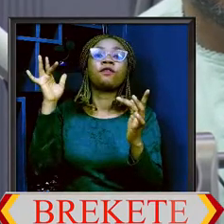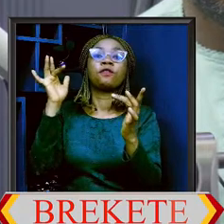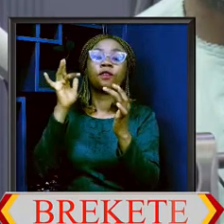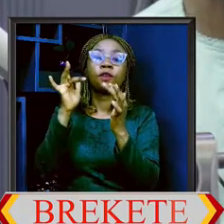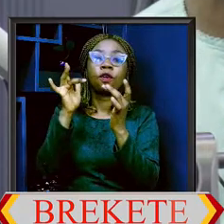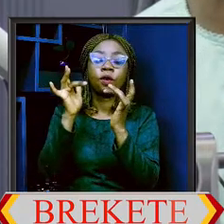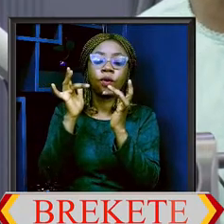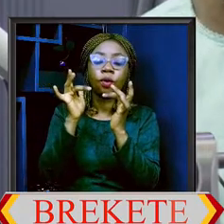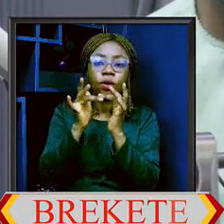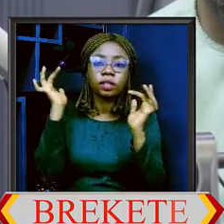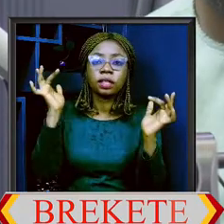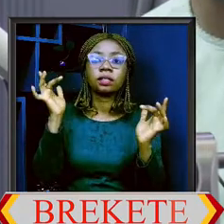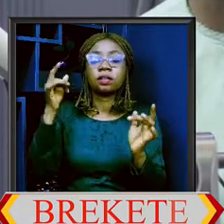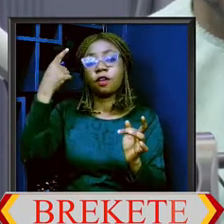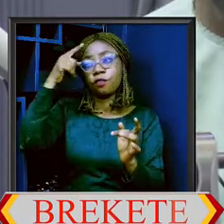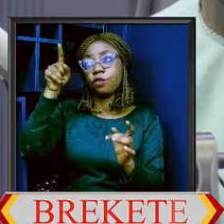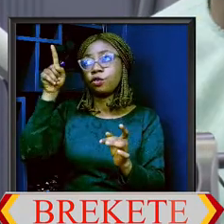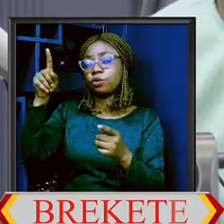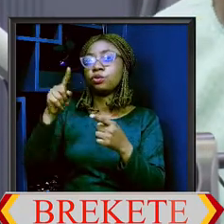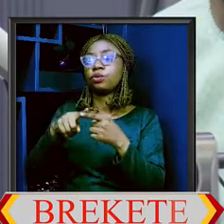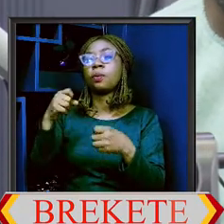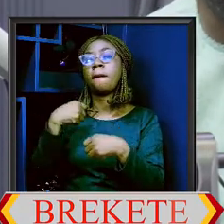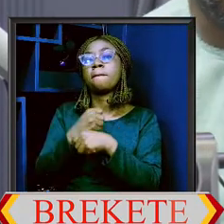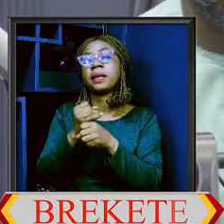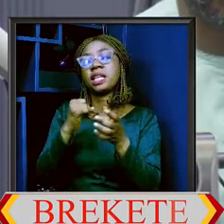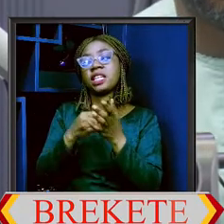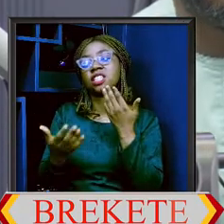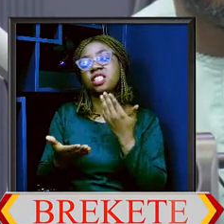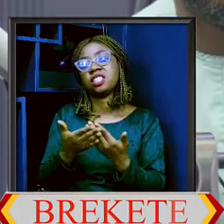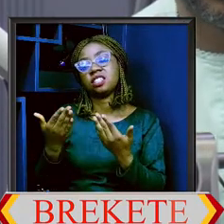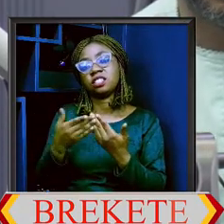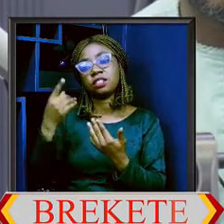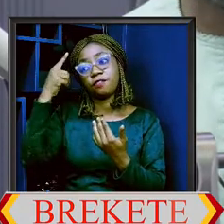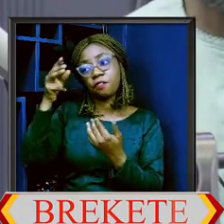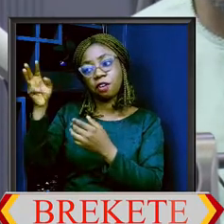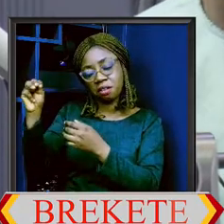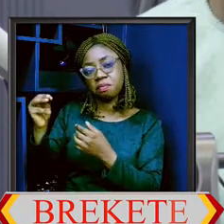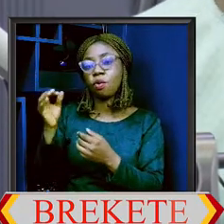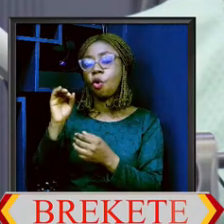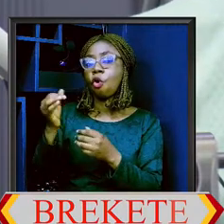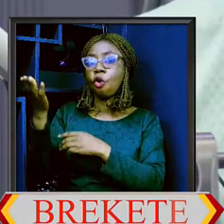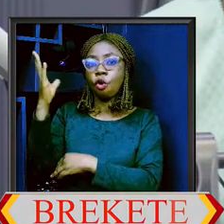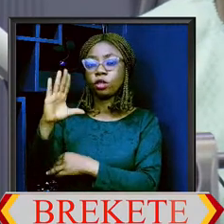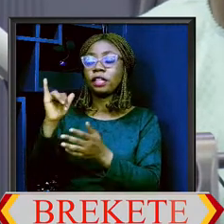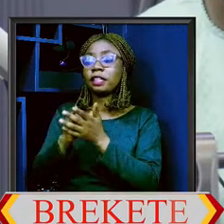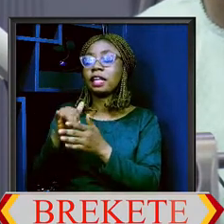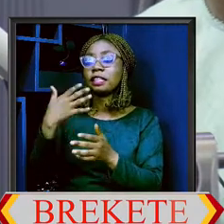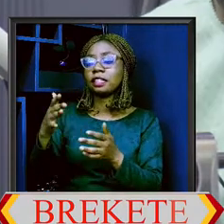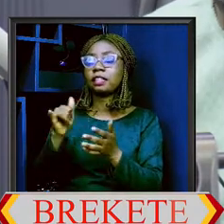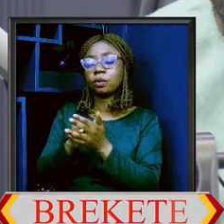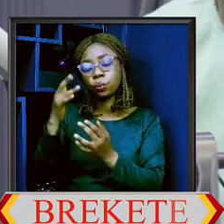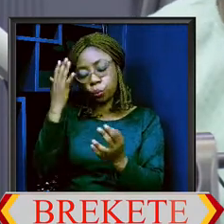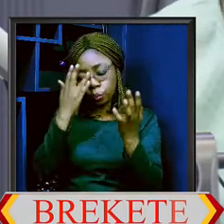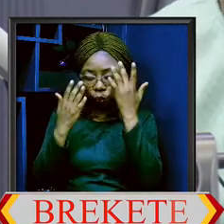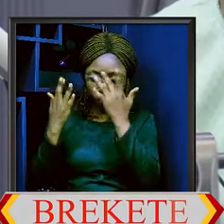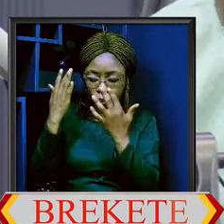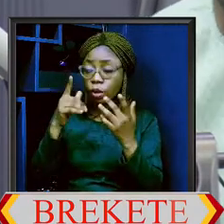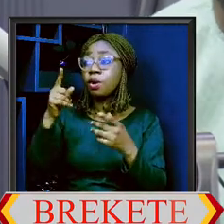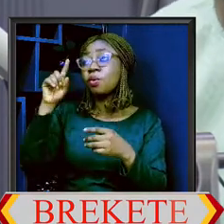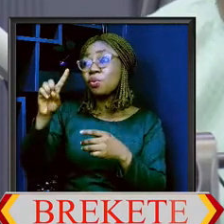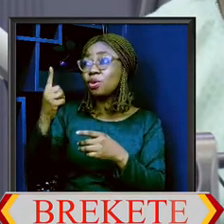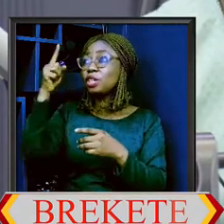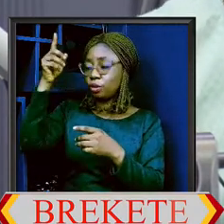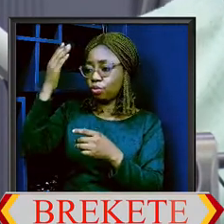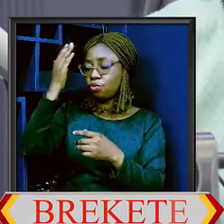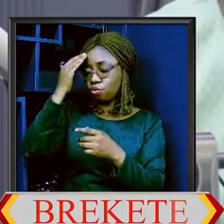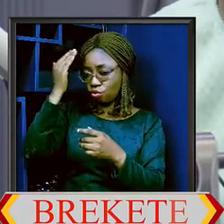contact for you to make it easy for him oh God Amen that thing where they worry him now you know that thing